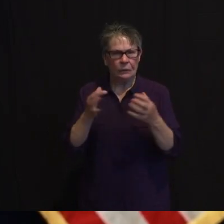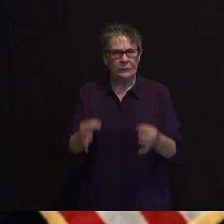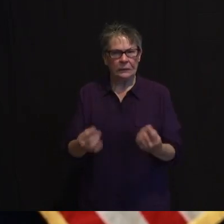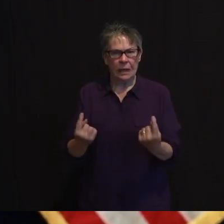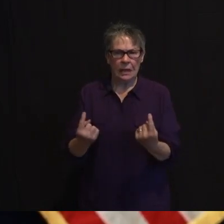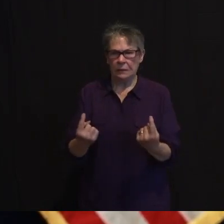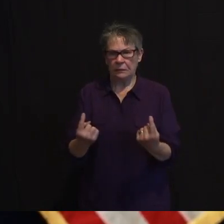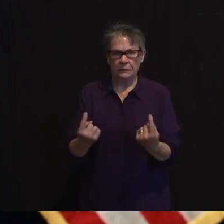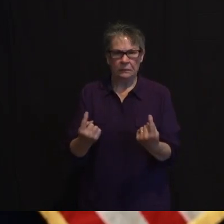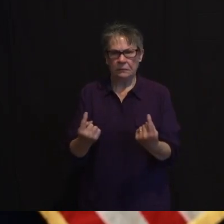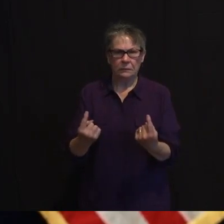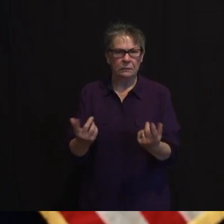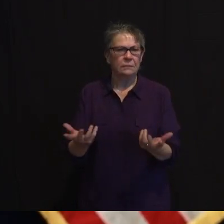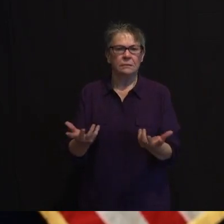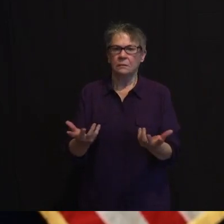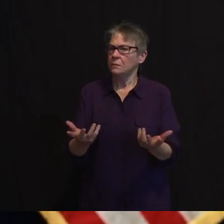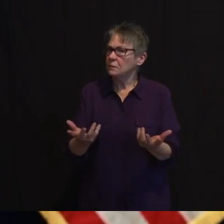turn to you?